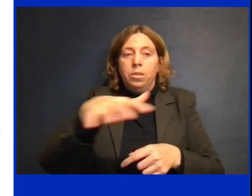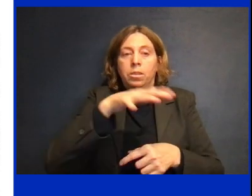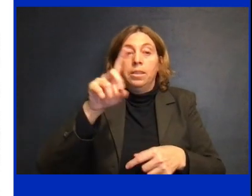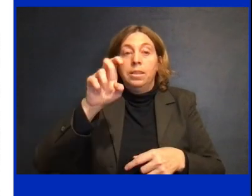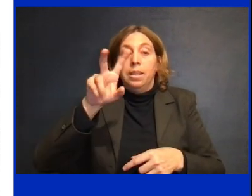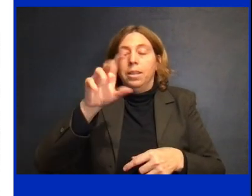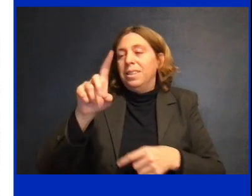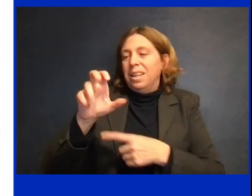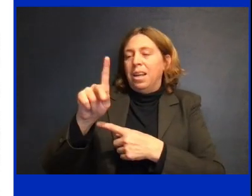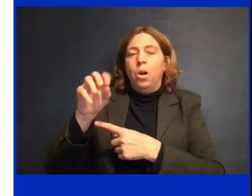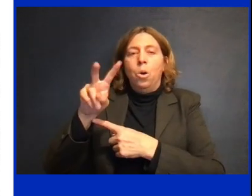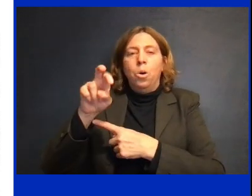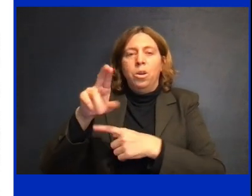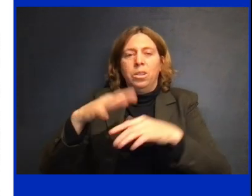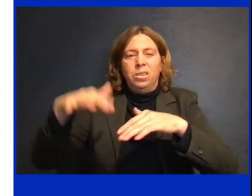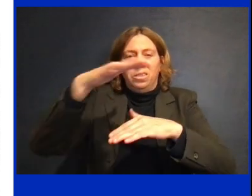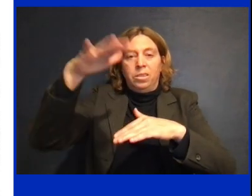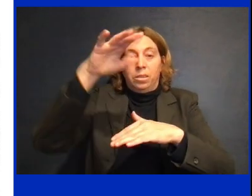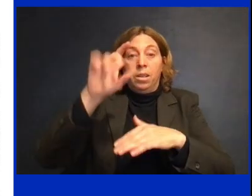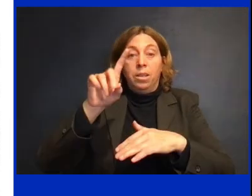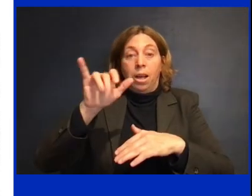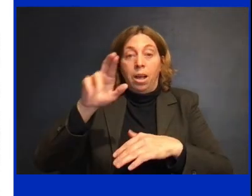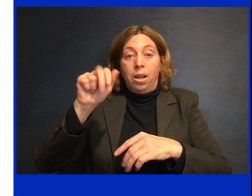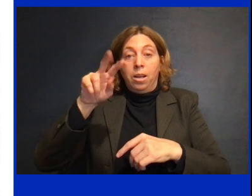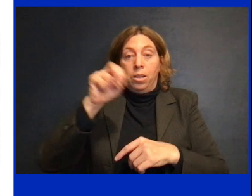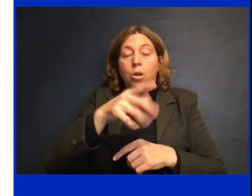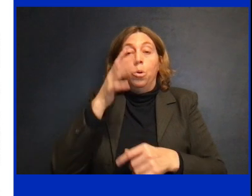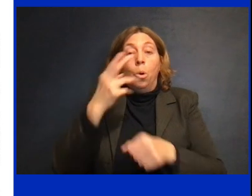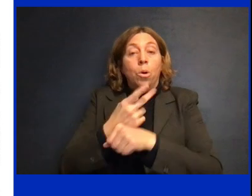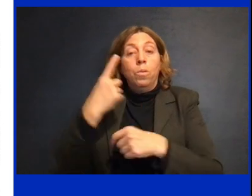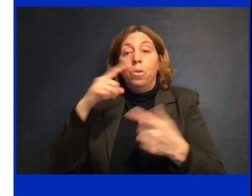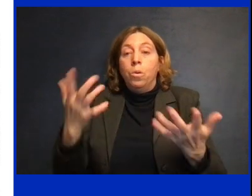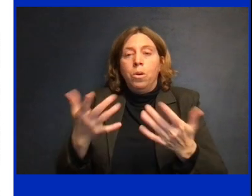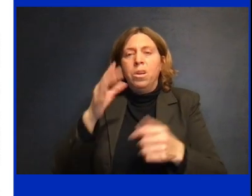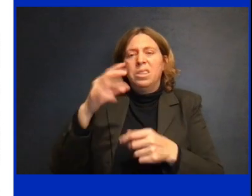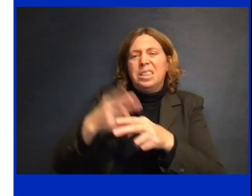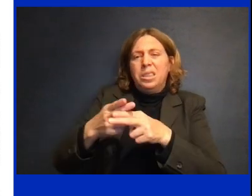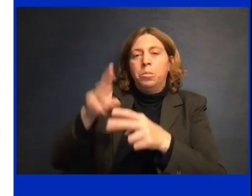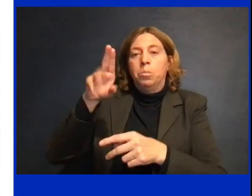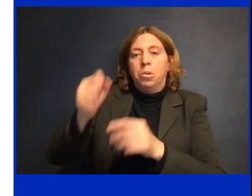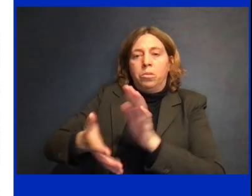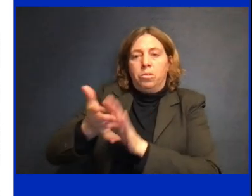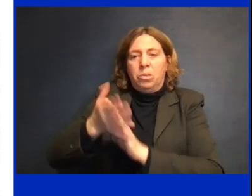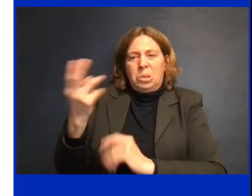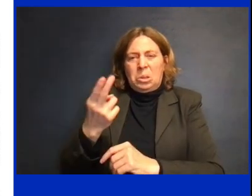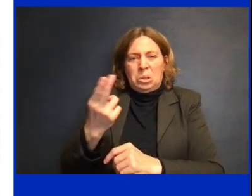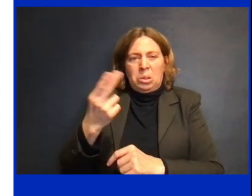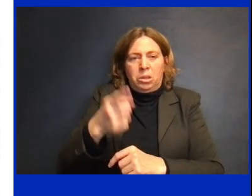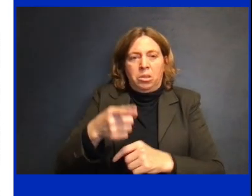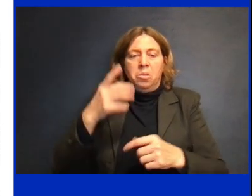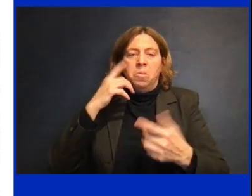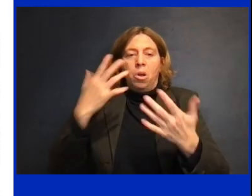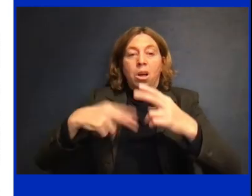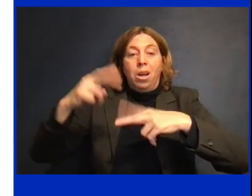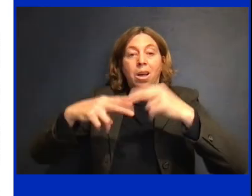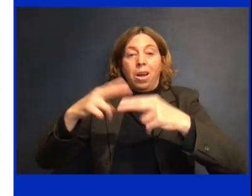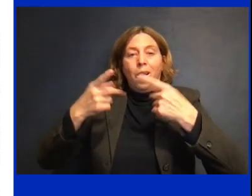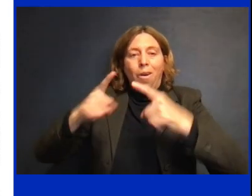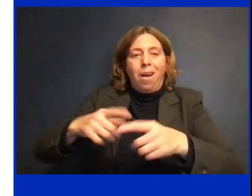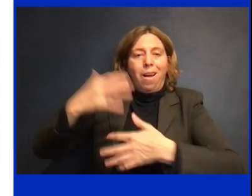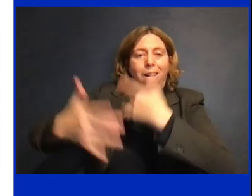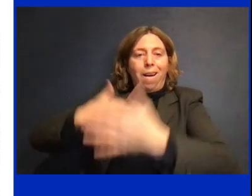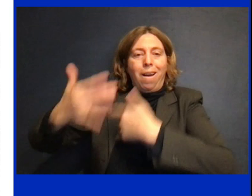on Dyer Avenue will serve as a location for temporary bus operations and potentially for construction staging during the development phase